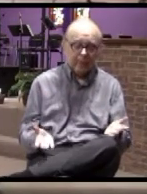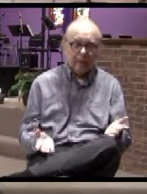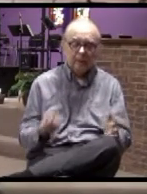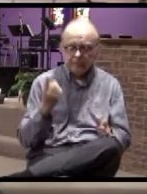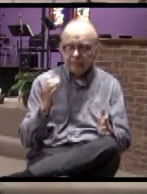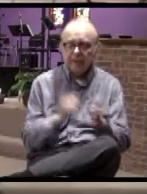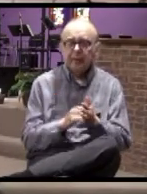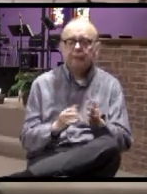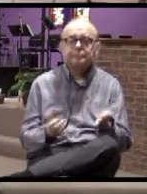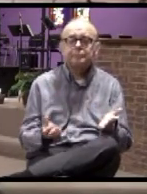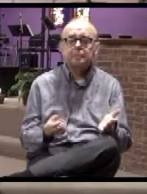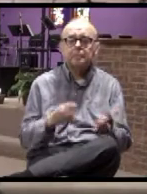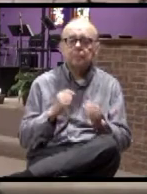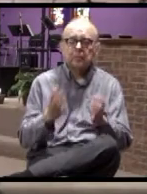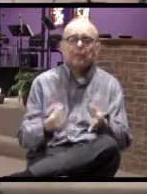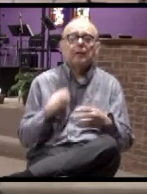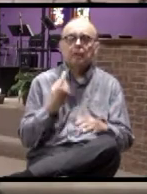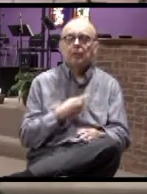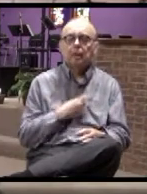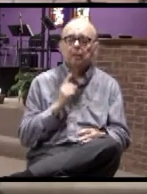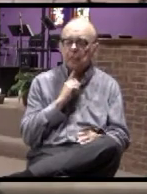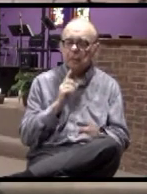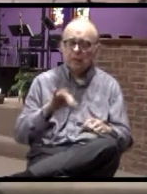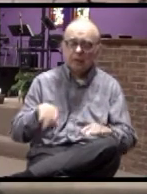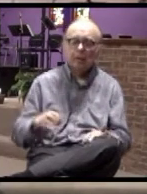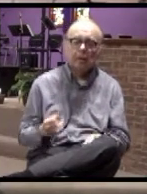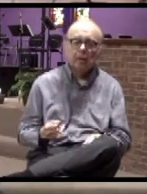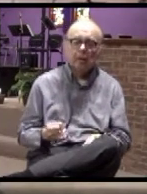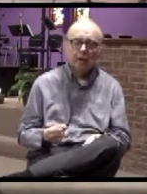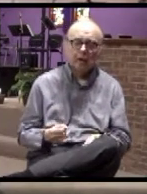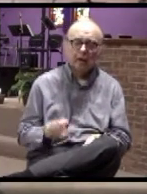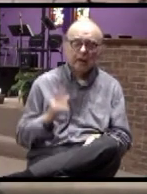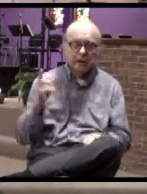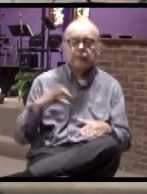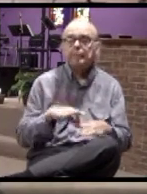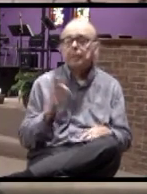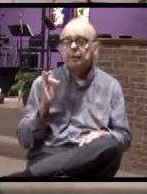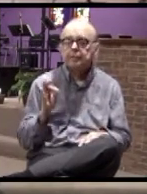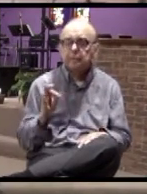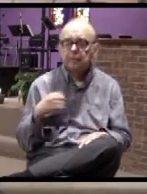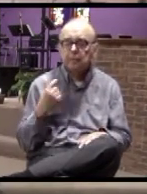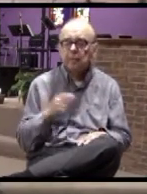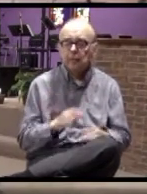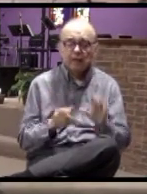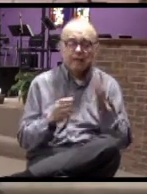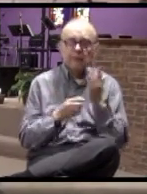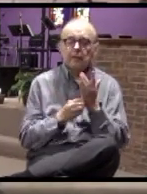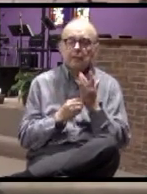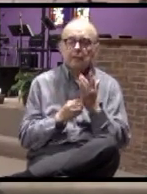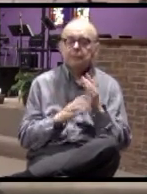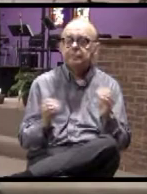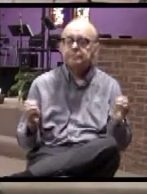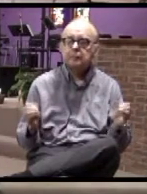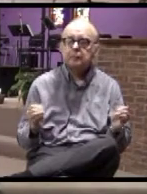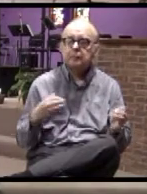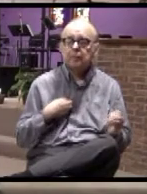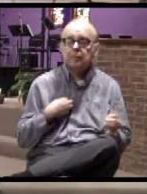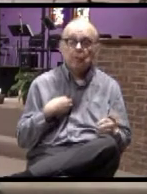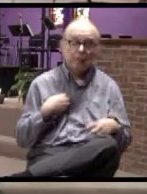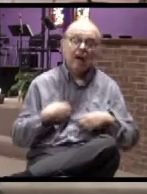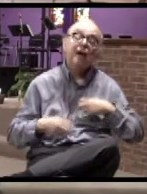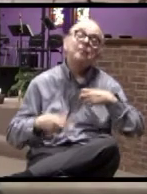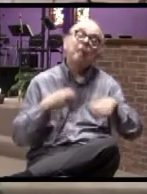understand that. But the rest of us are in body, he is in spirit, we are flesh. And so we got